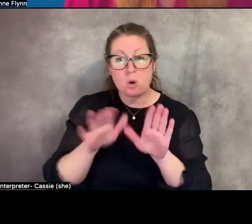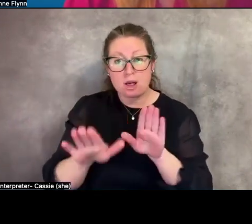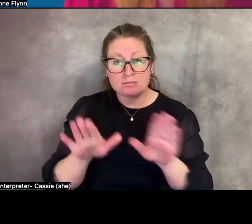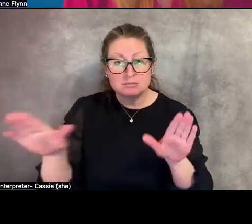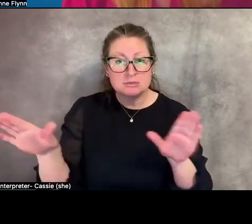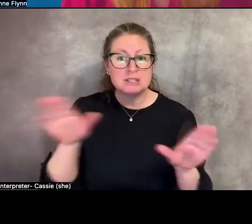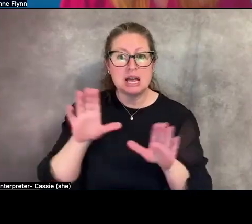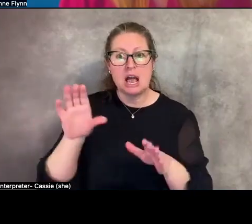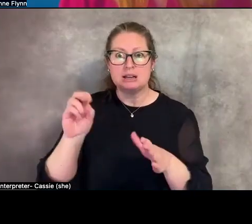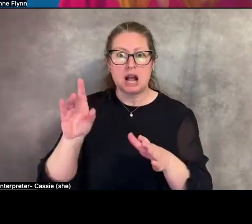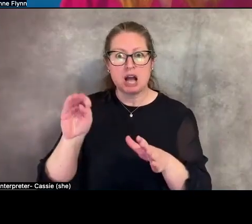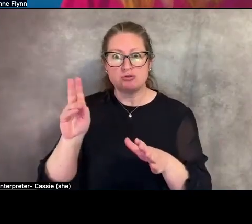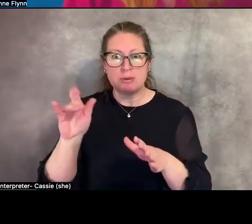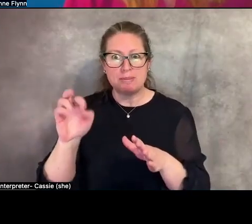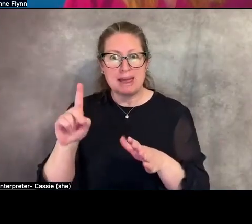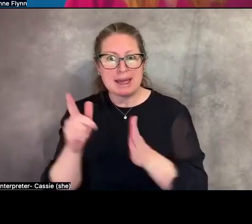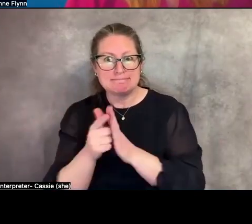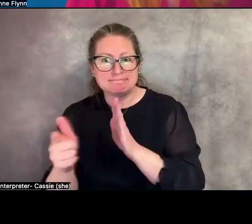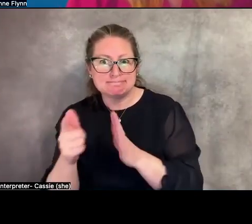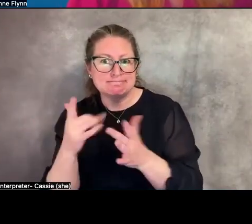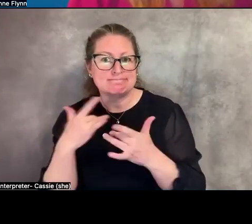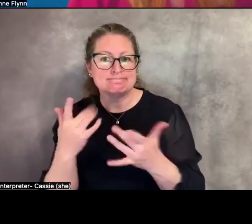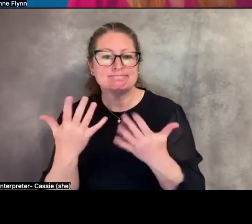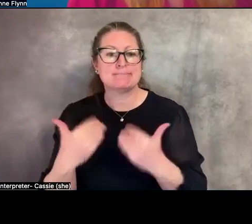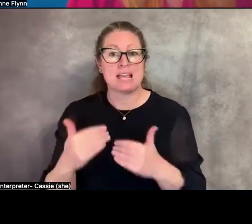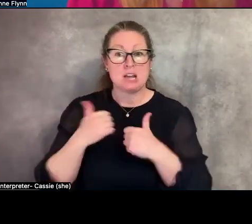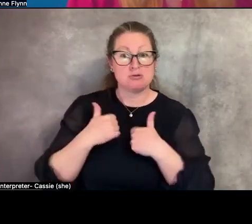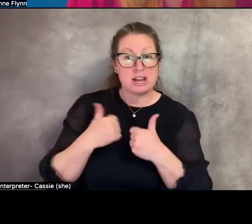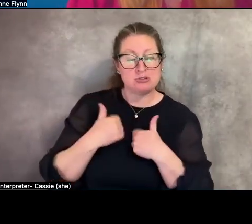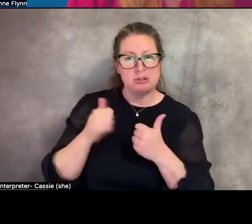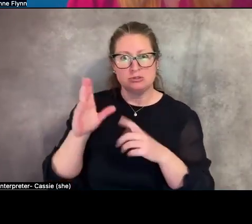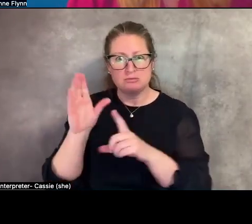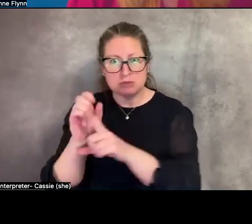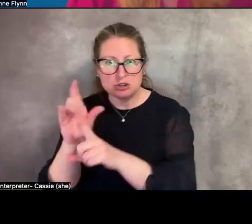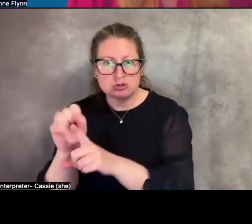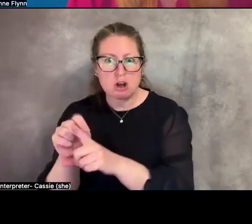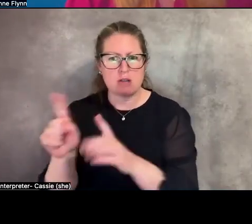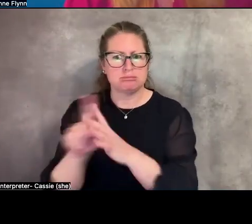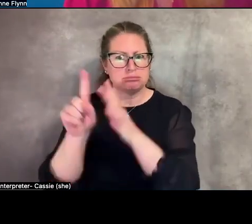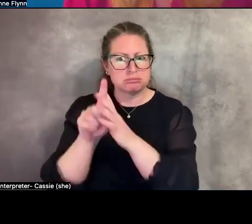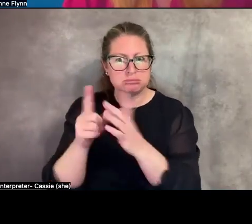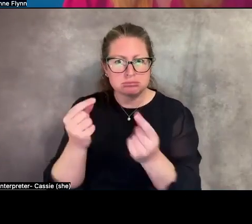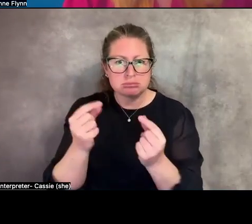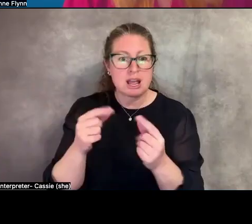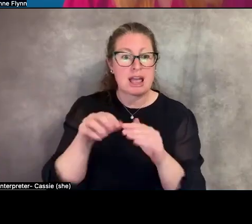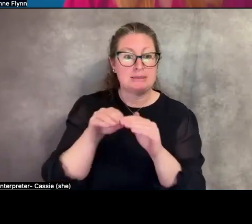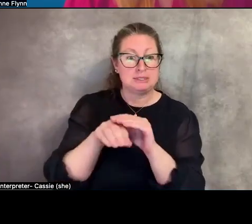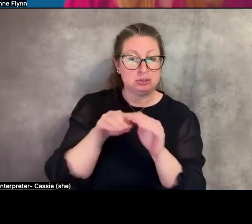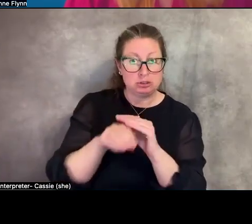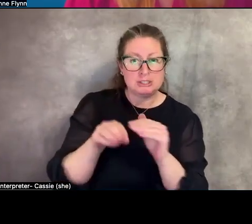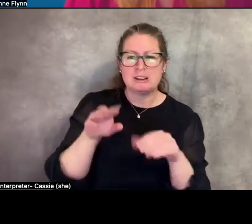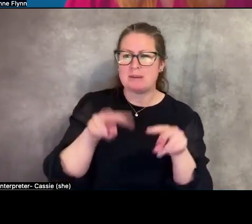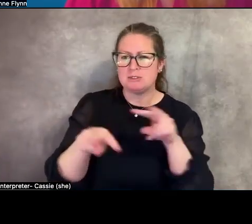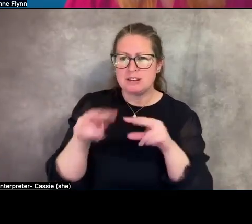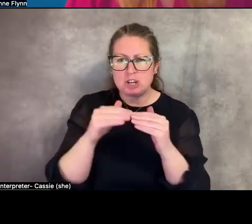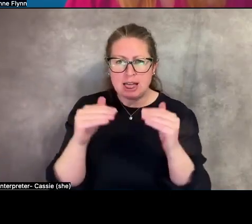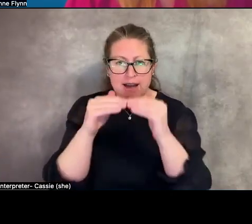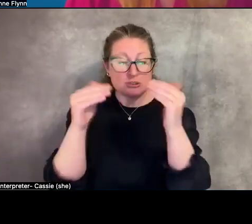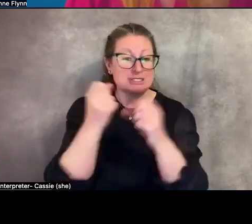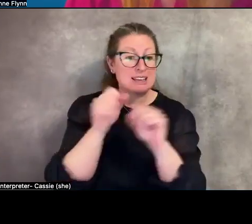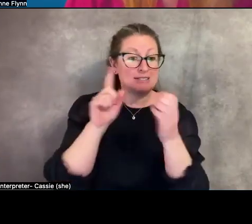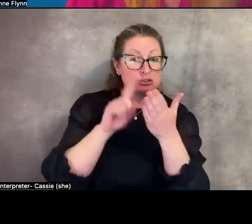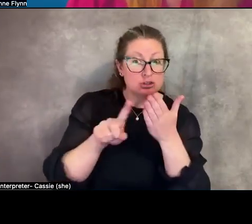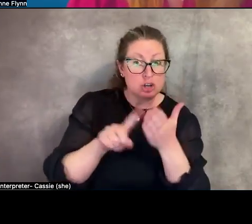contraband concerns, incidents of aggression and assault, admission assessments, observation levels, safety